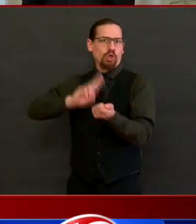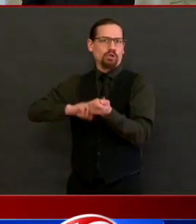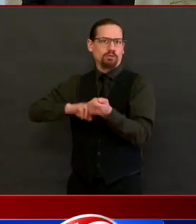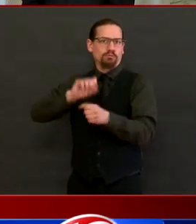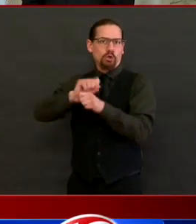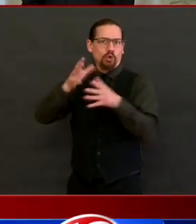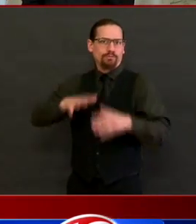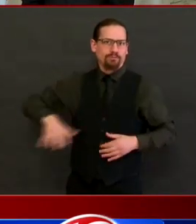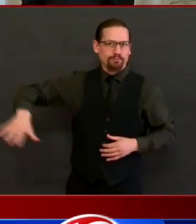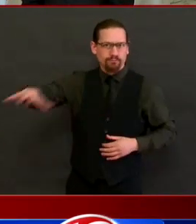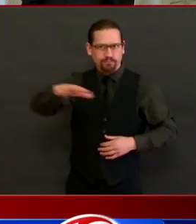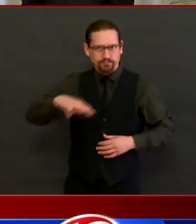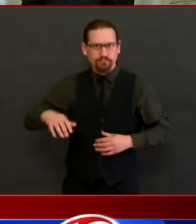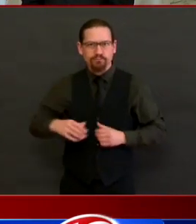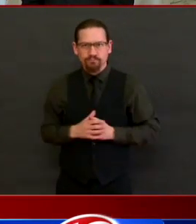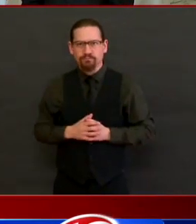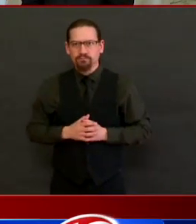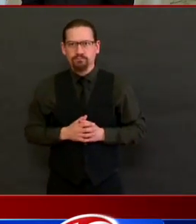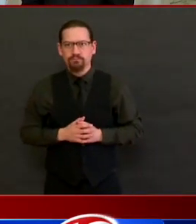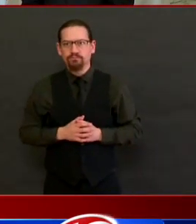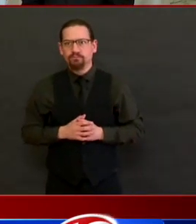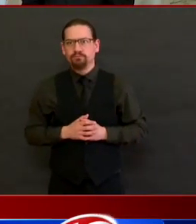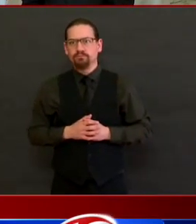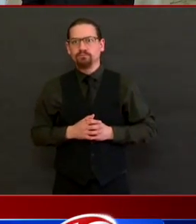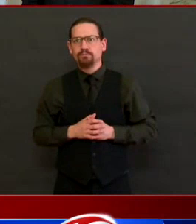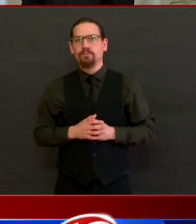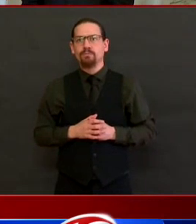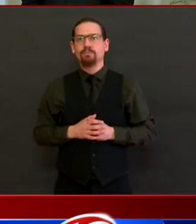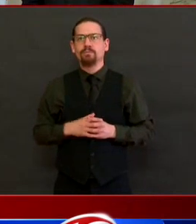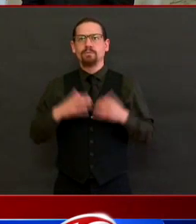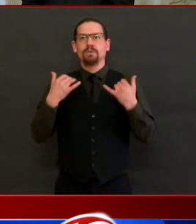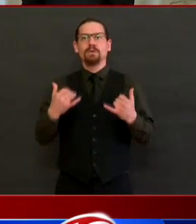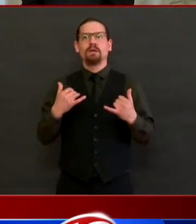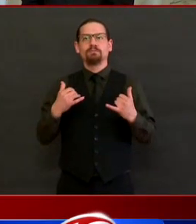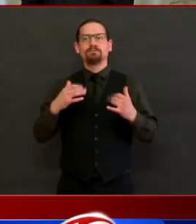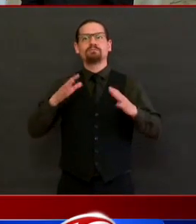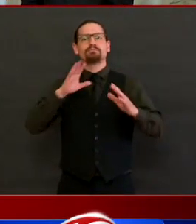And one other point, actually ending on kind of a sweet note and a